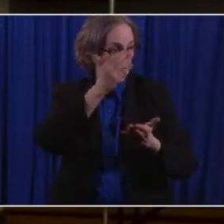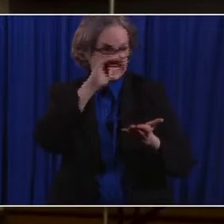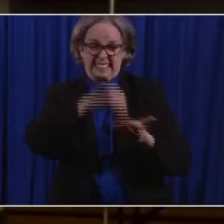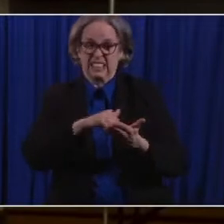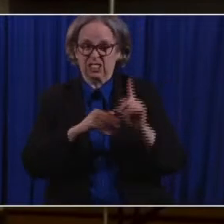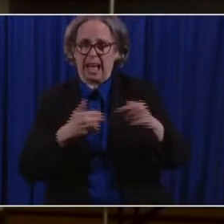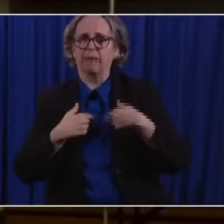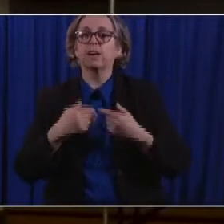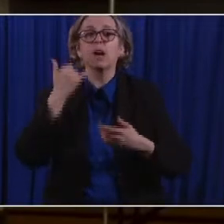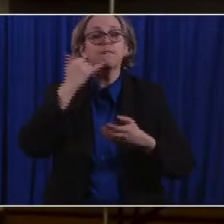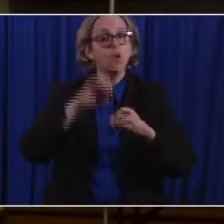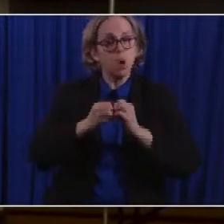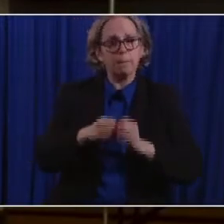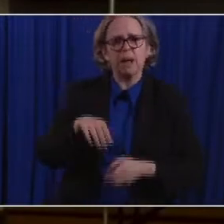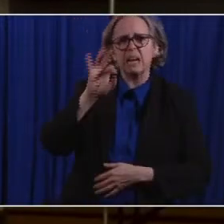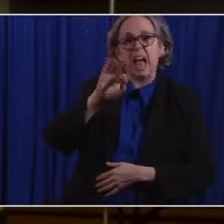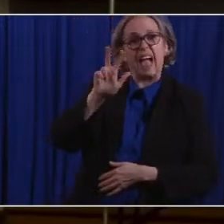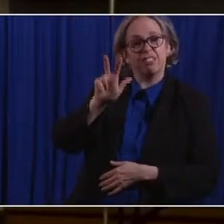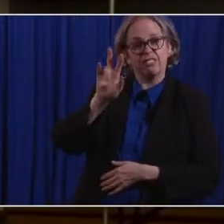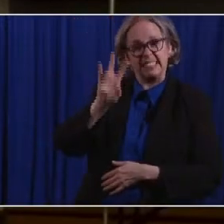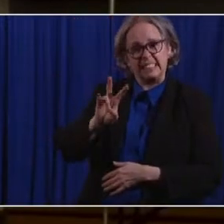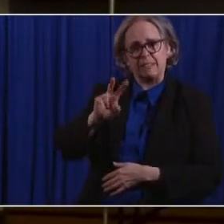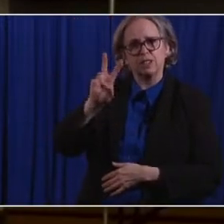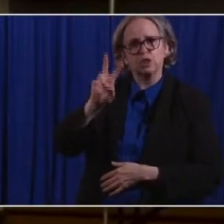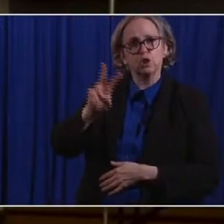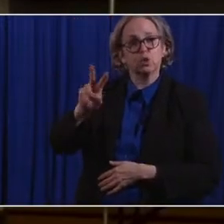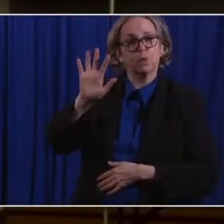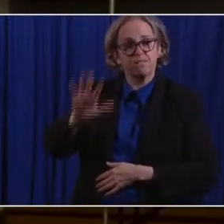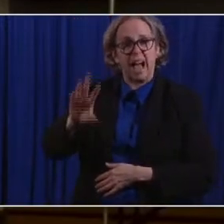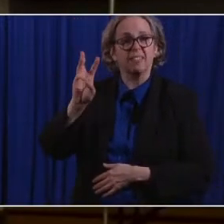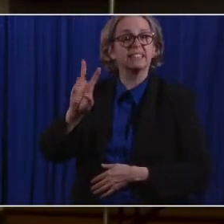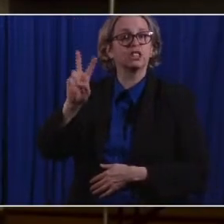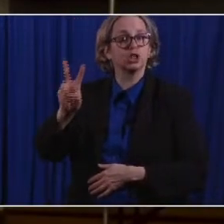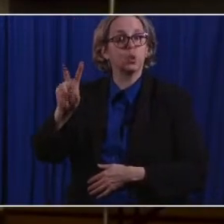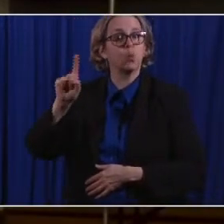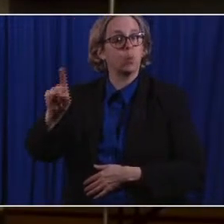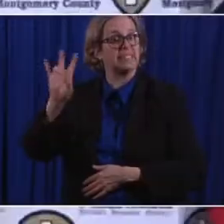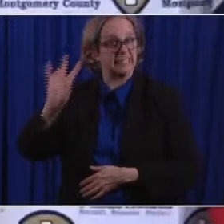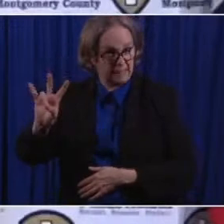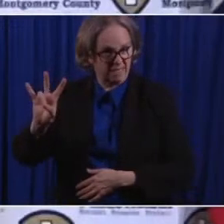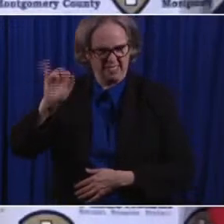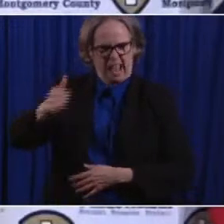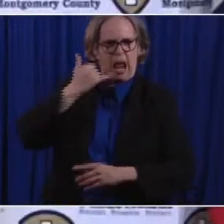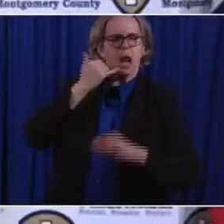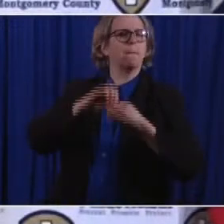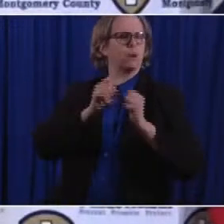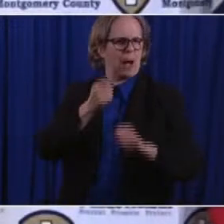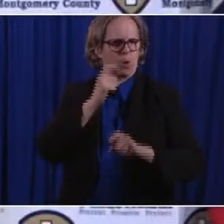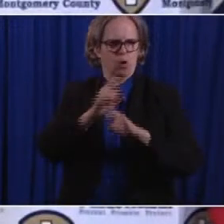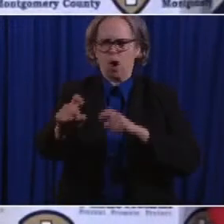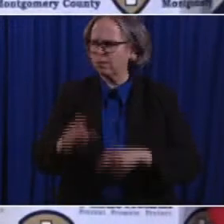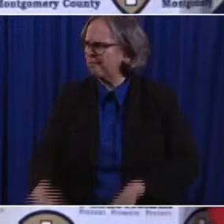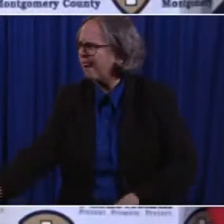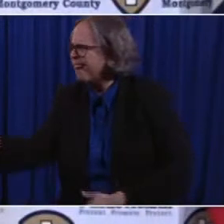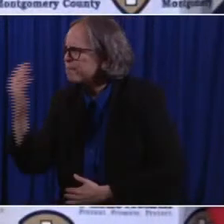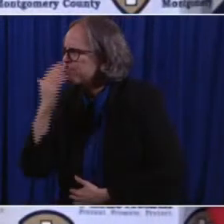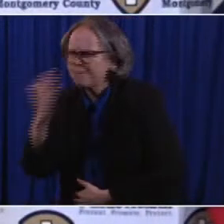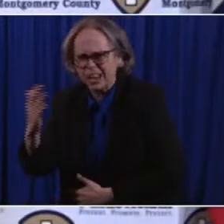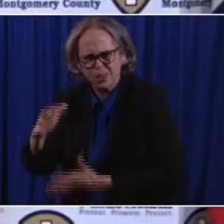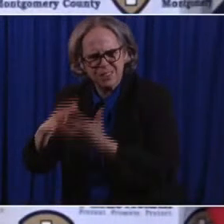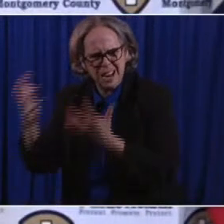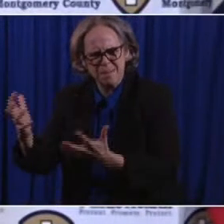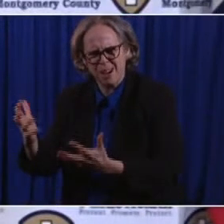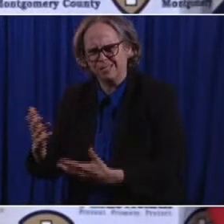937-225-6217 if they have any trouble doing this registration and appointment booking online. Mr. Commissioner, thank you. Thank you for having us